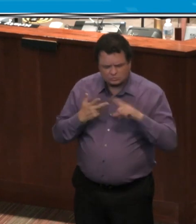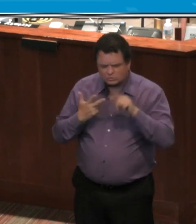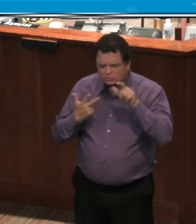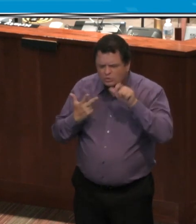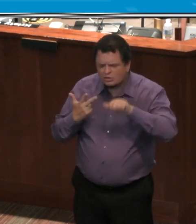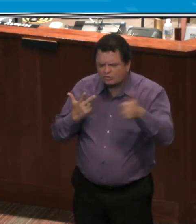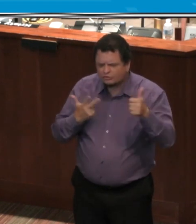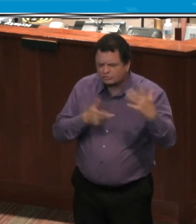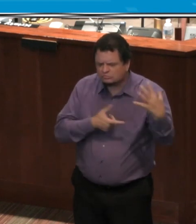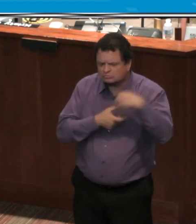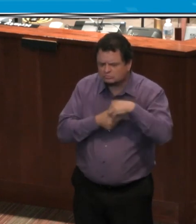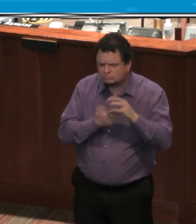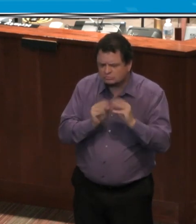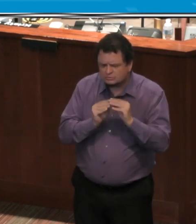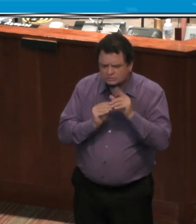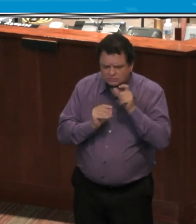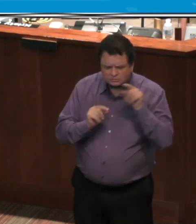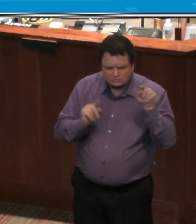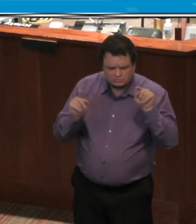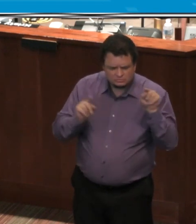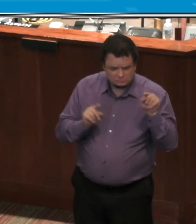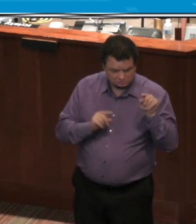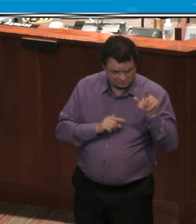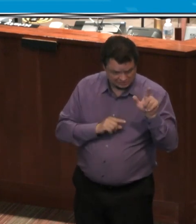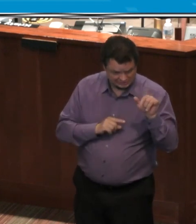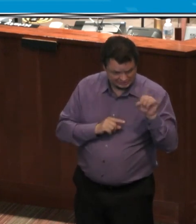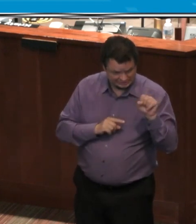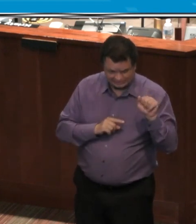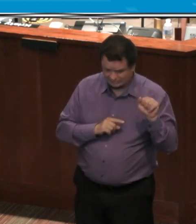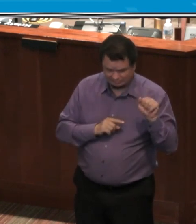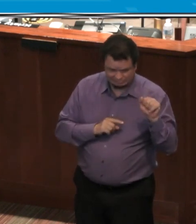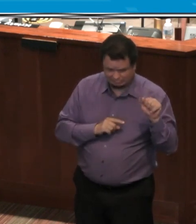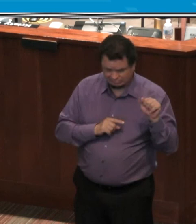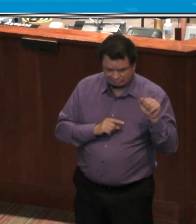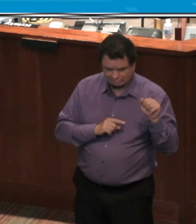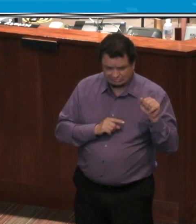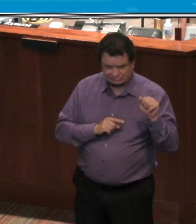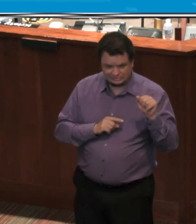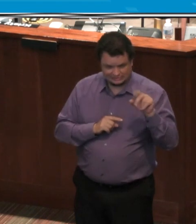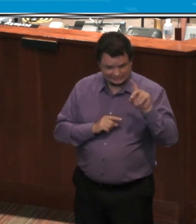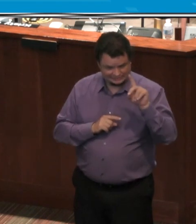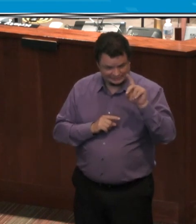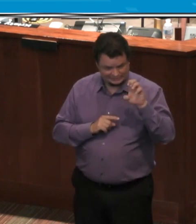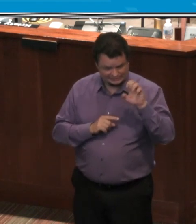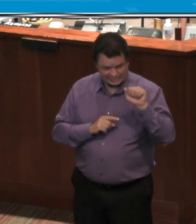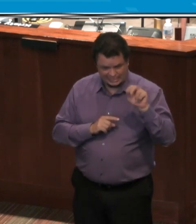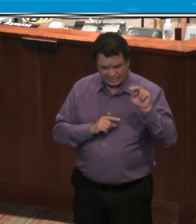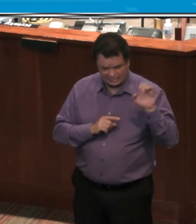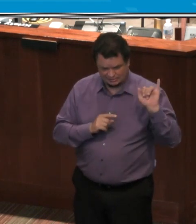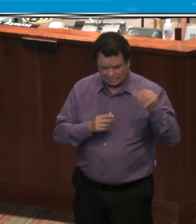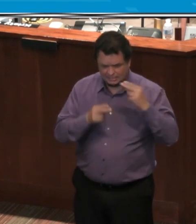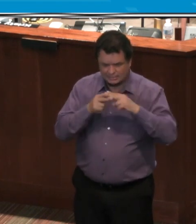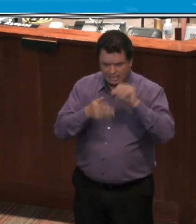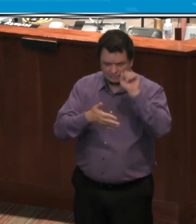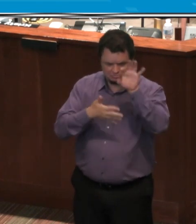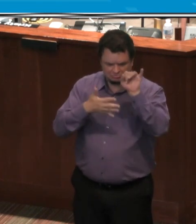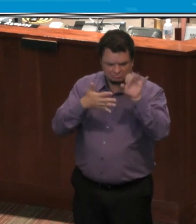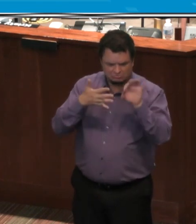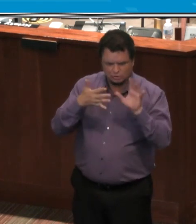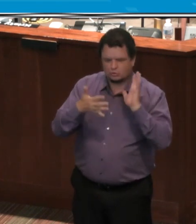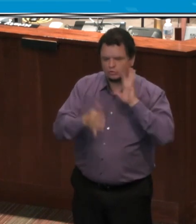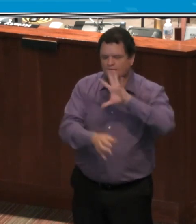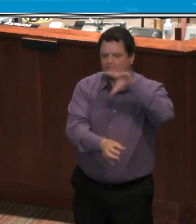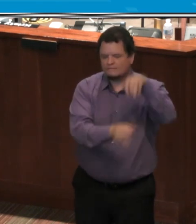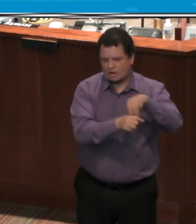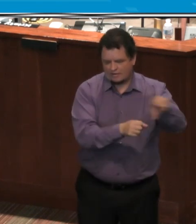Lisa Powell, Deanne Ryberg, and Michelle Hewitt, Vicki Bennett. So those are the senior staff members